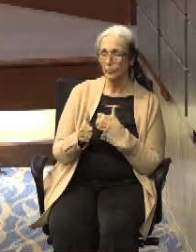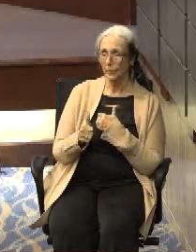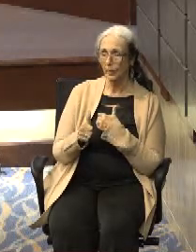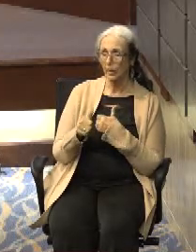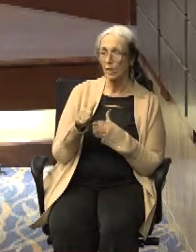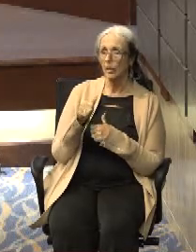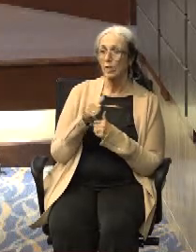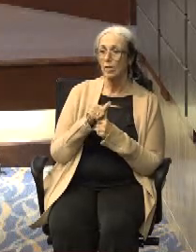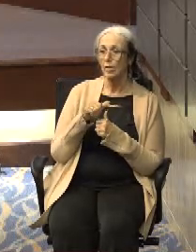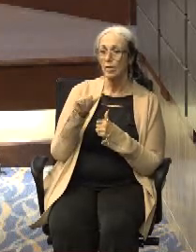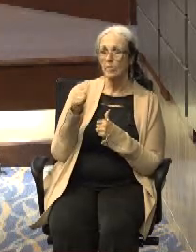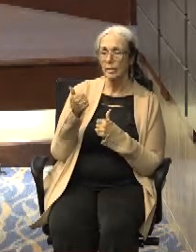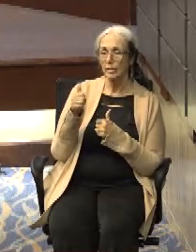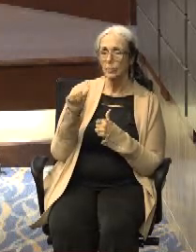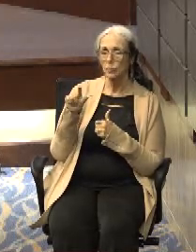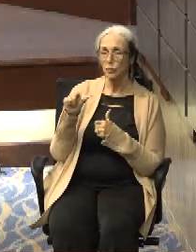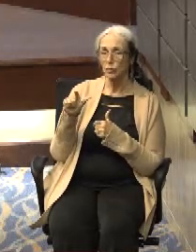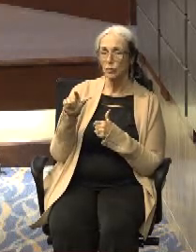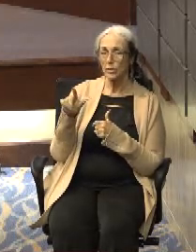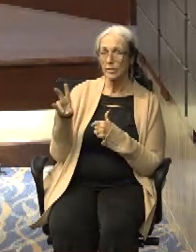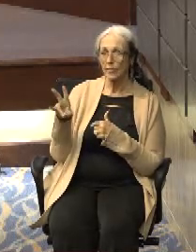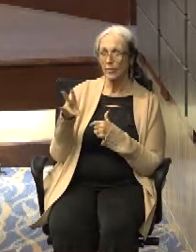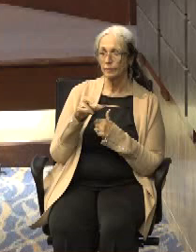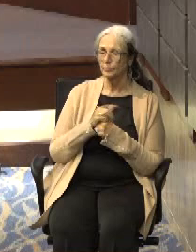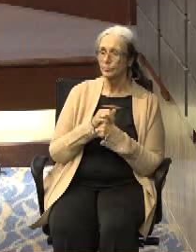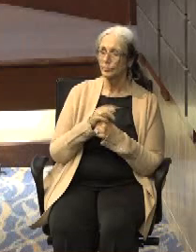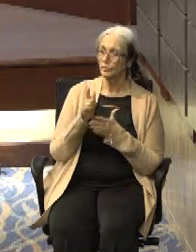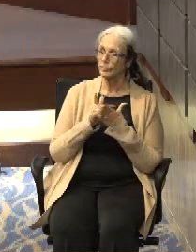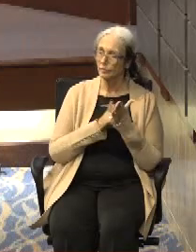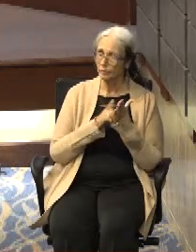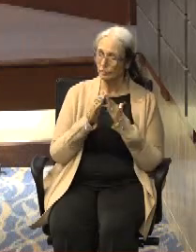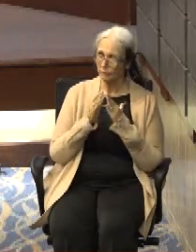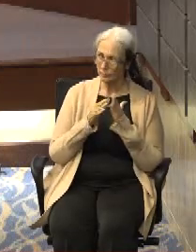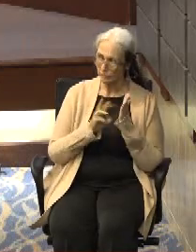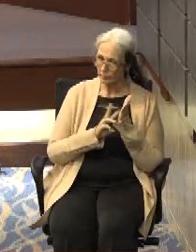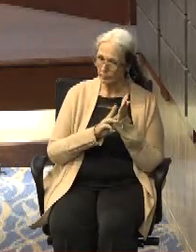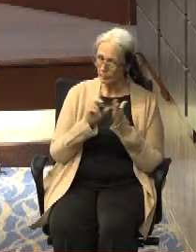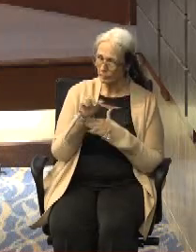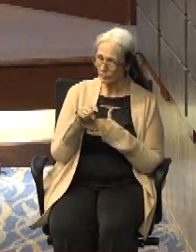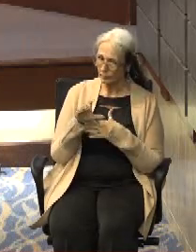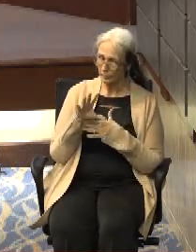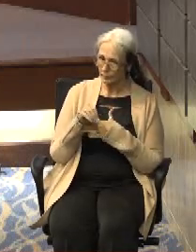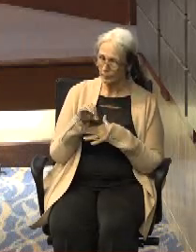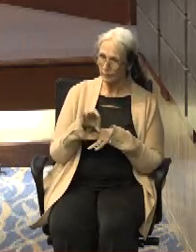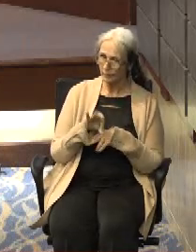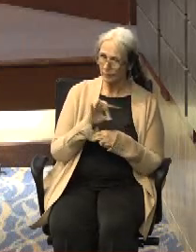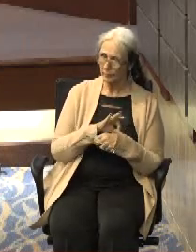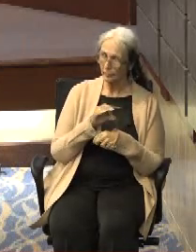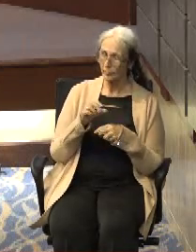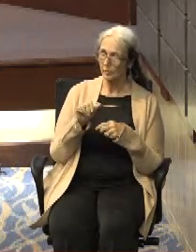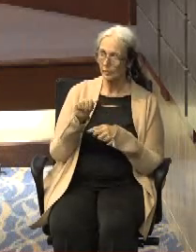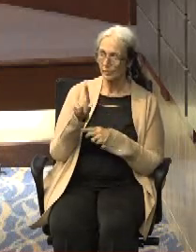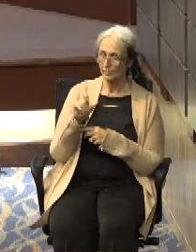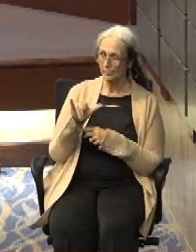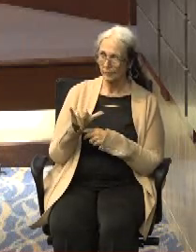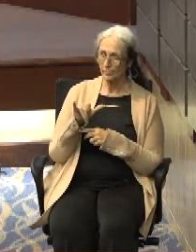ordinance 2023-1027. An ordinance of the City of Waco, Texas, abandoning a 15-foot-wide alley located in Block 3 of the Morris Addition to the City